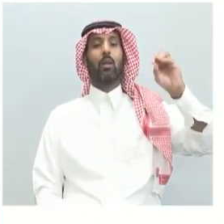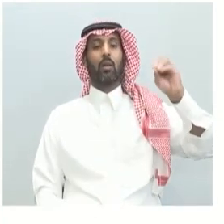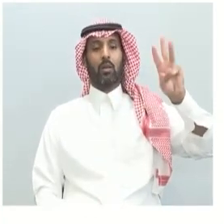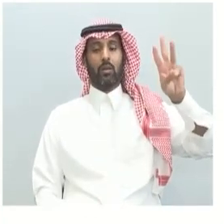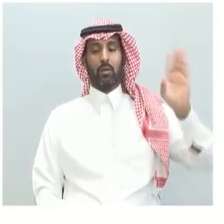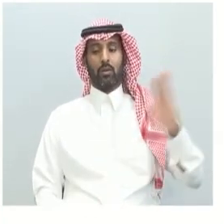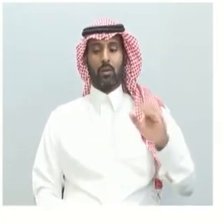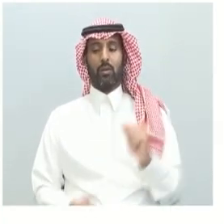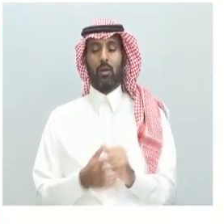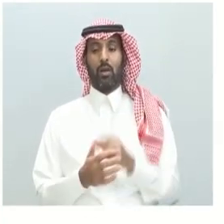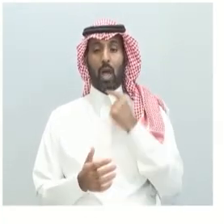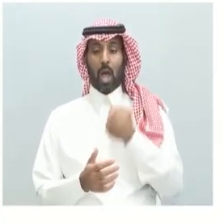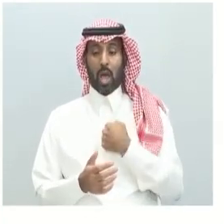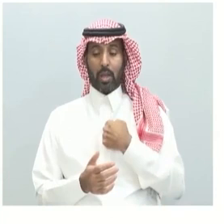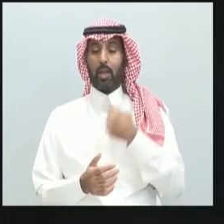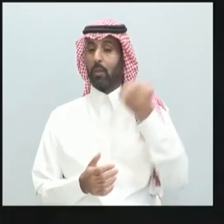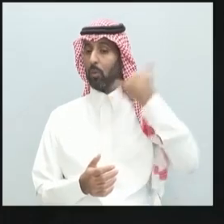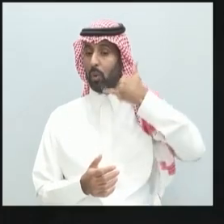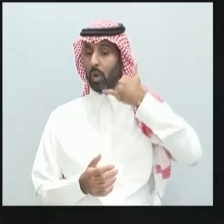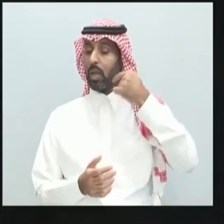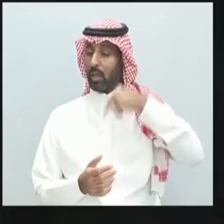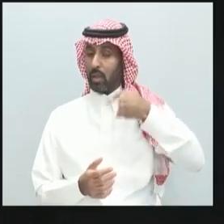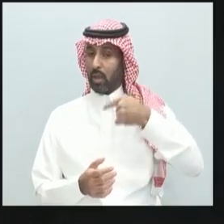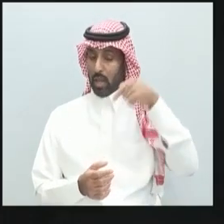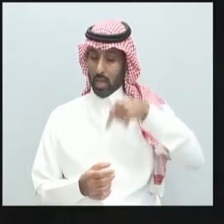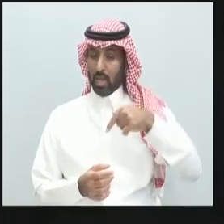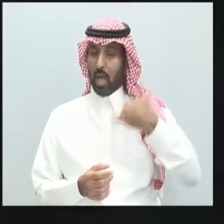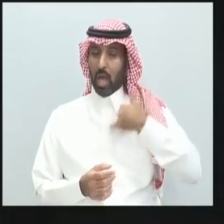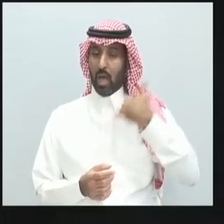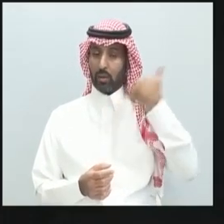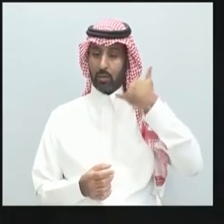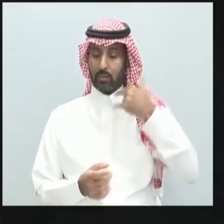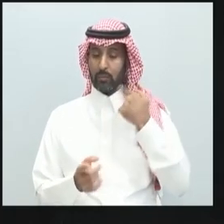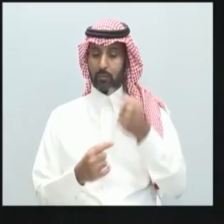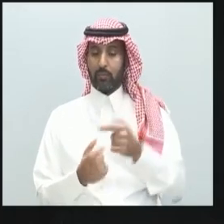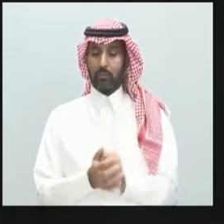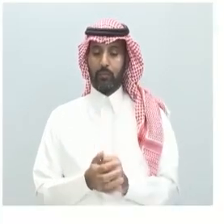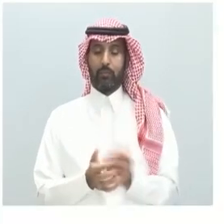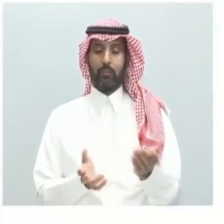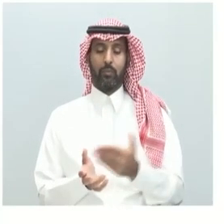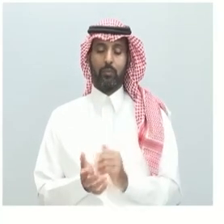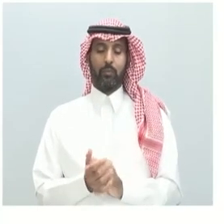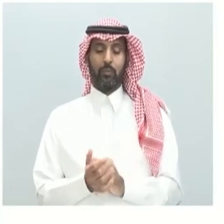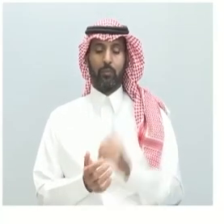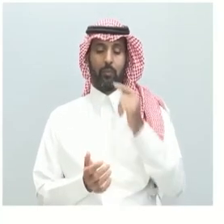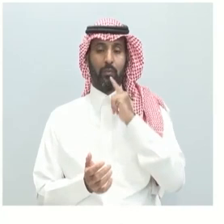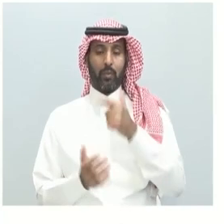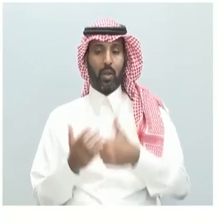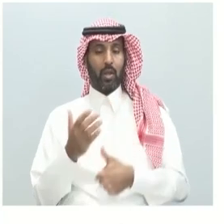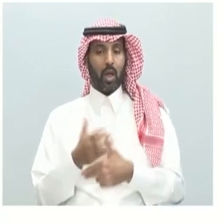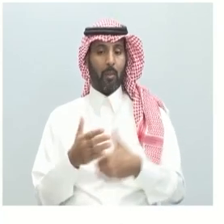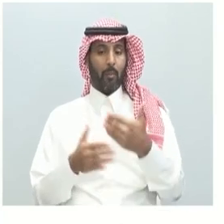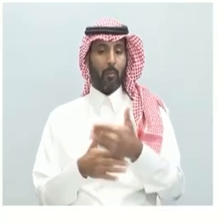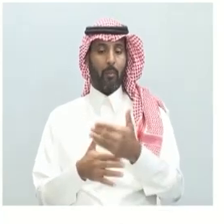you say, for example, I'm talking on the phone right now. So this is a time expression with the progressive. Another language builder